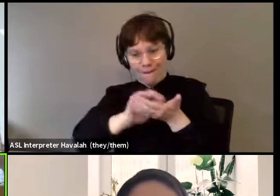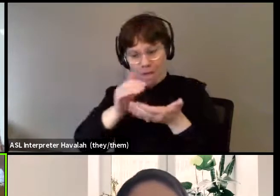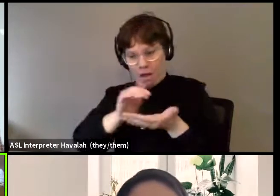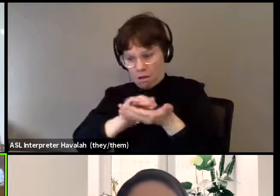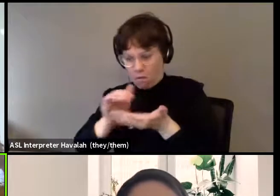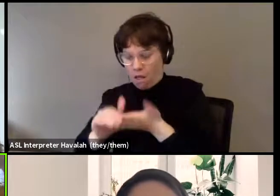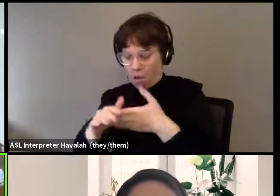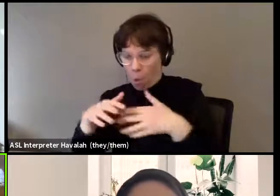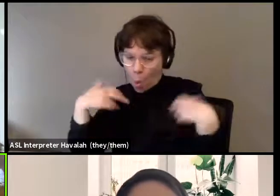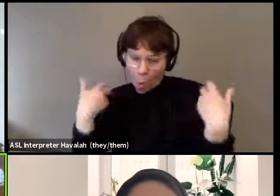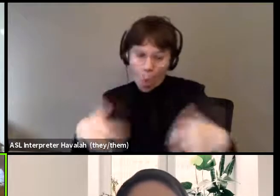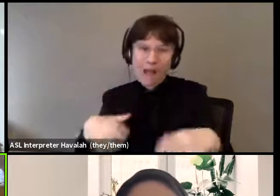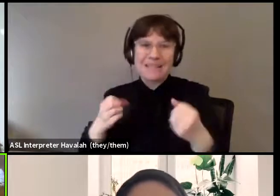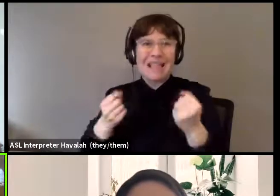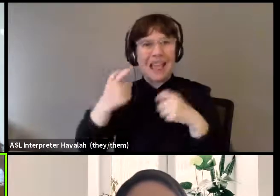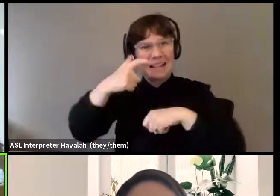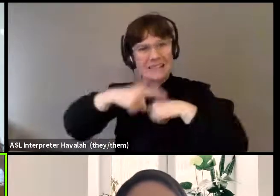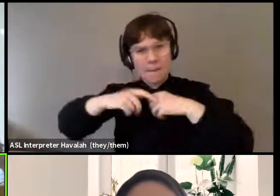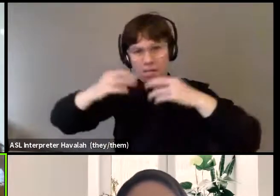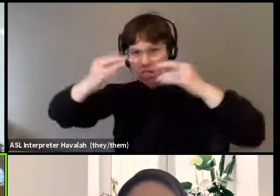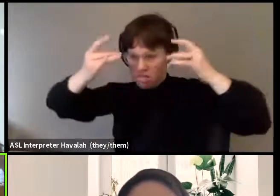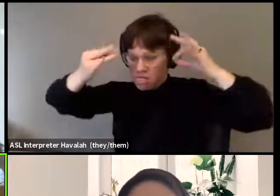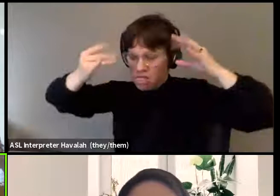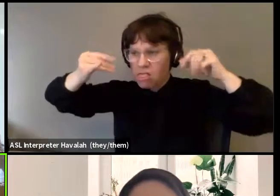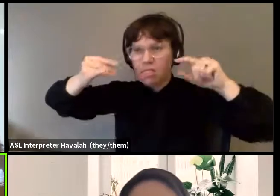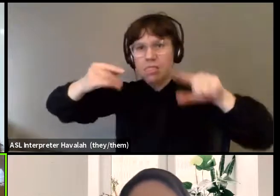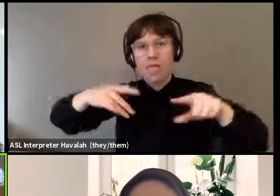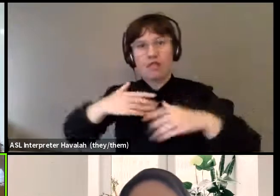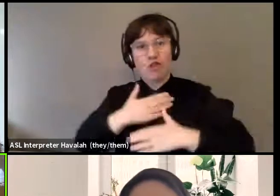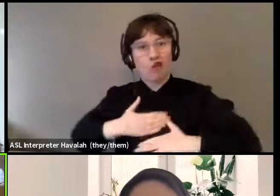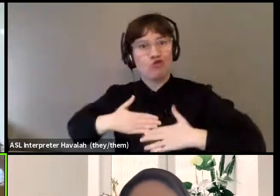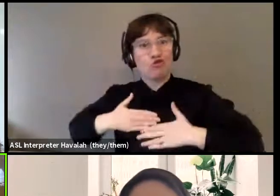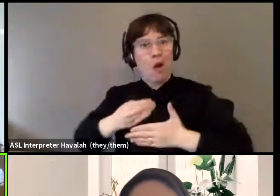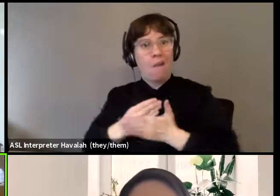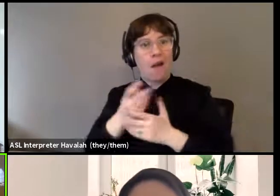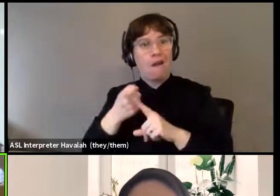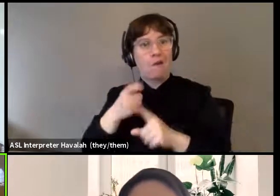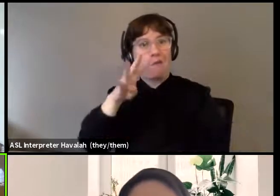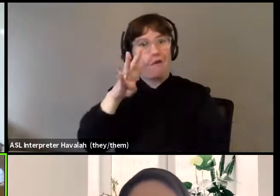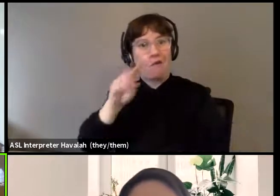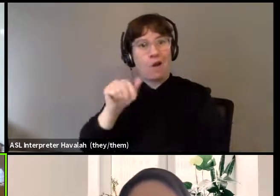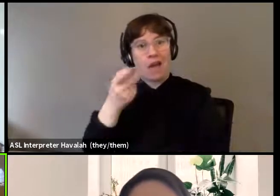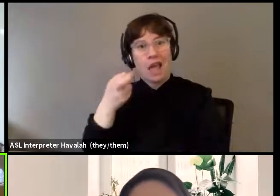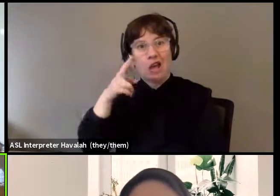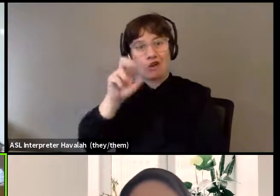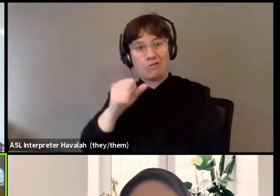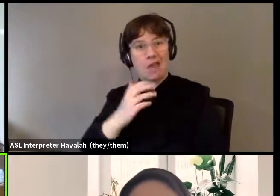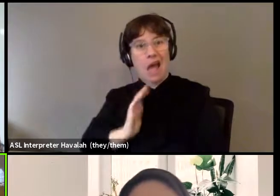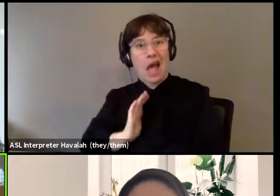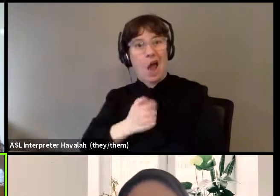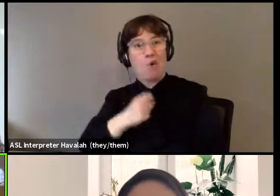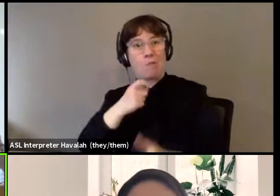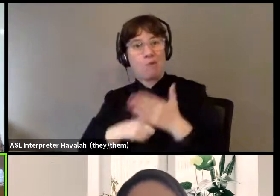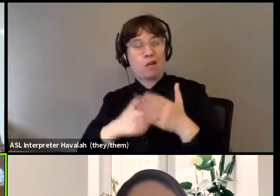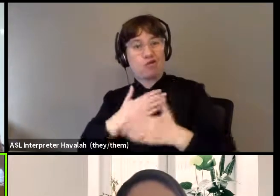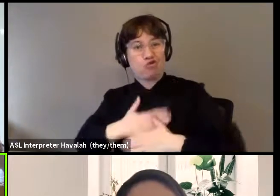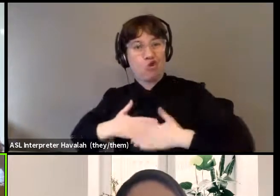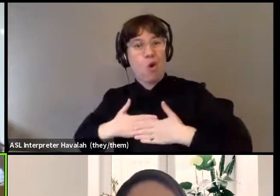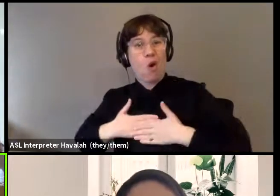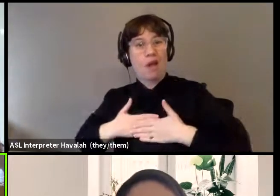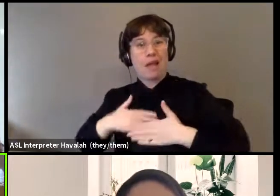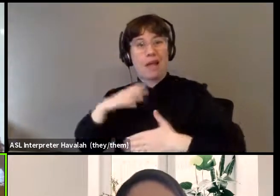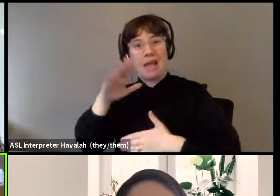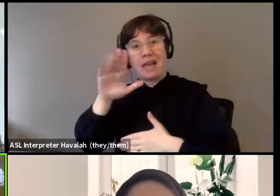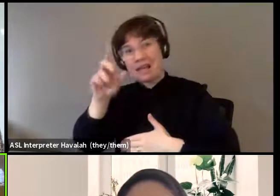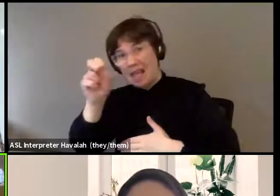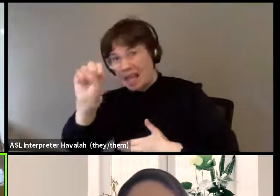time. And so they liked buying from 40 Acres because our pricing was on. They had the flexibility of buying by the case or